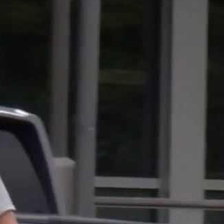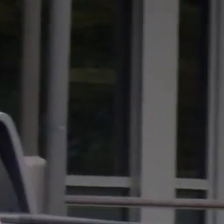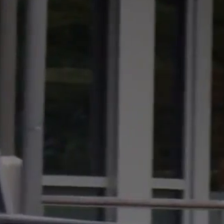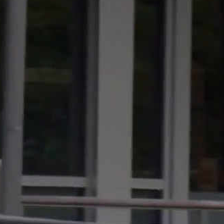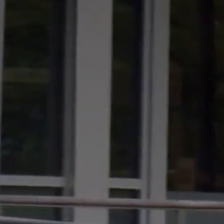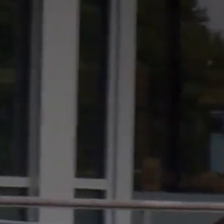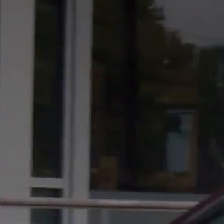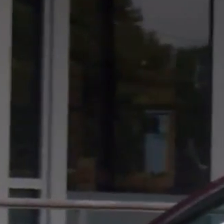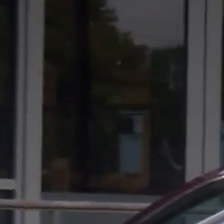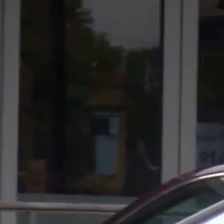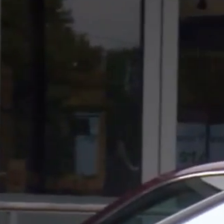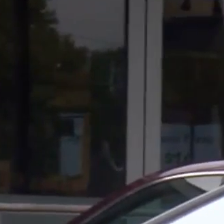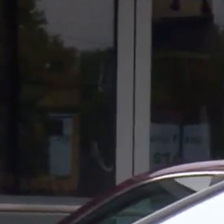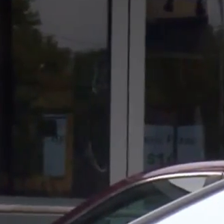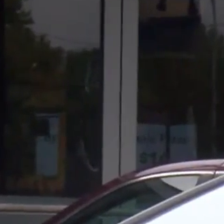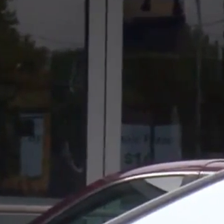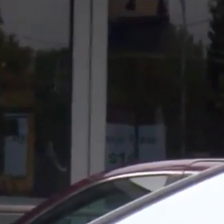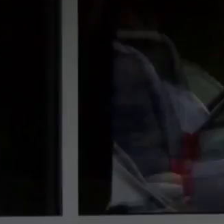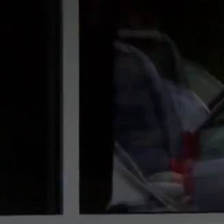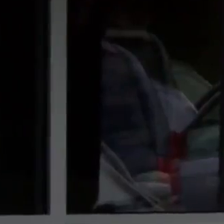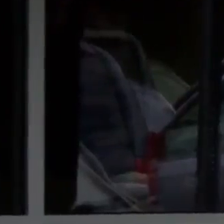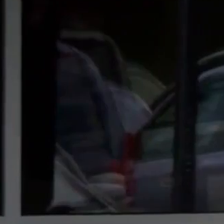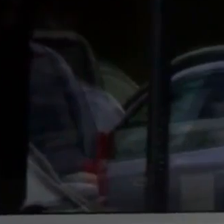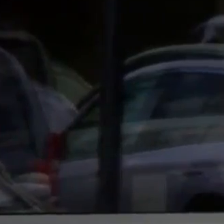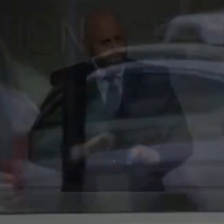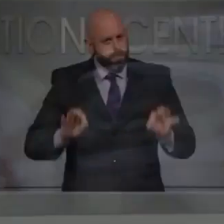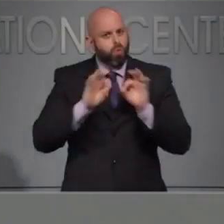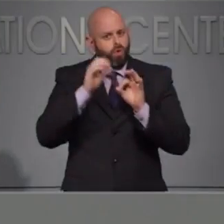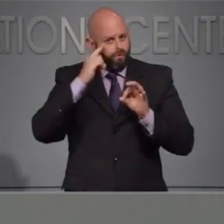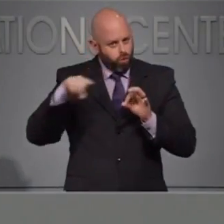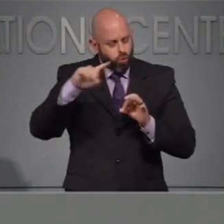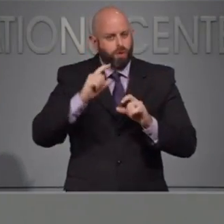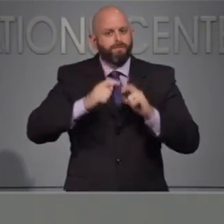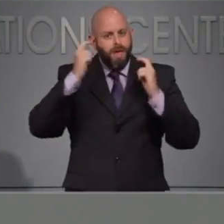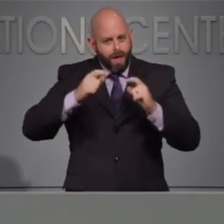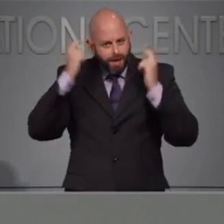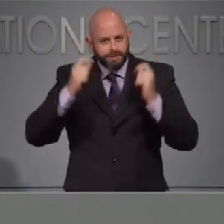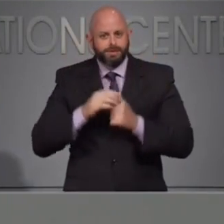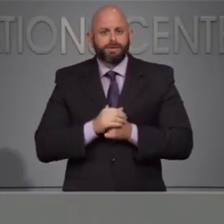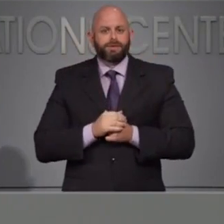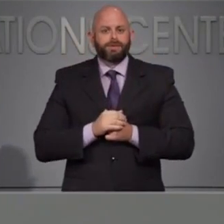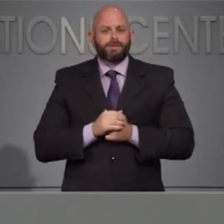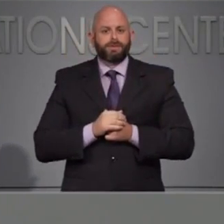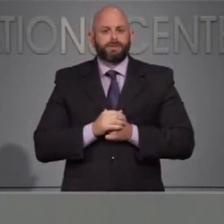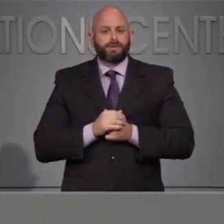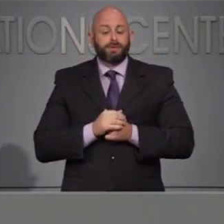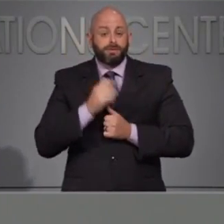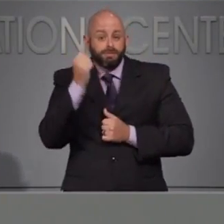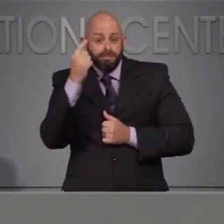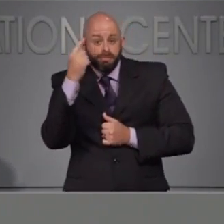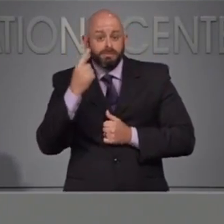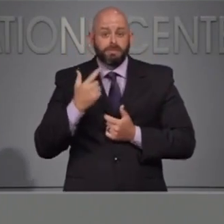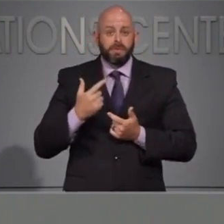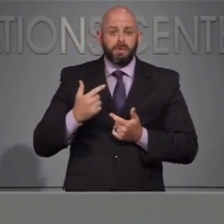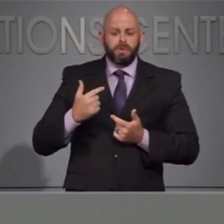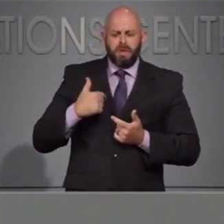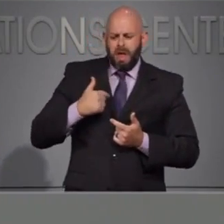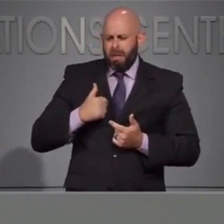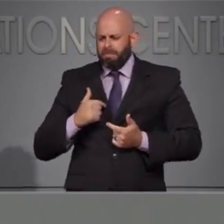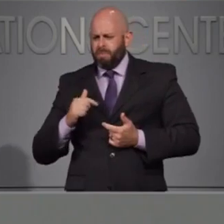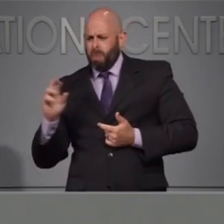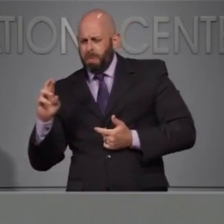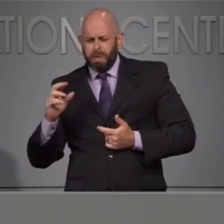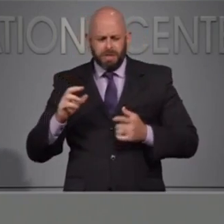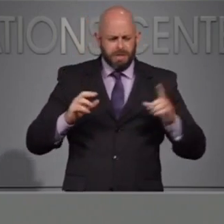citations. State officials just hope people wear them. We got to remove the politics out of all of this. We got